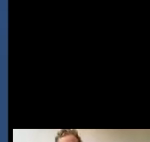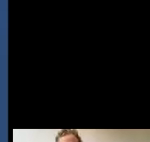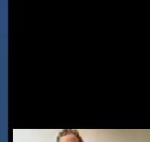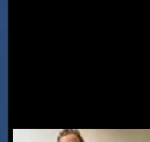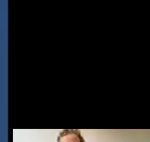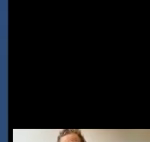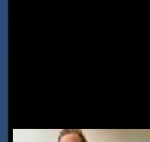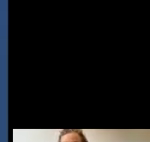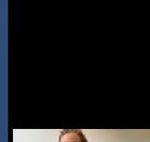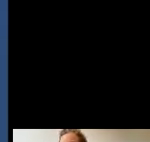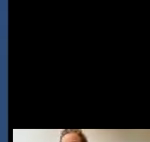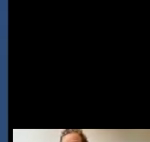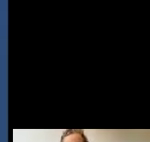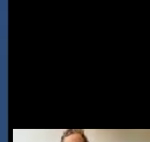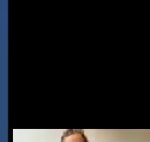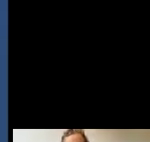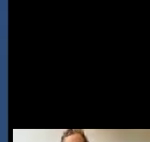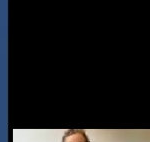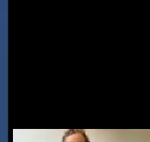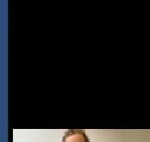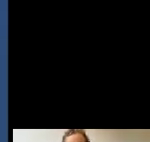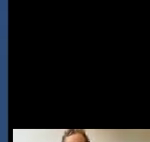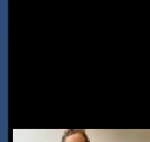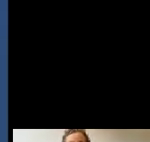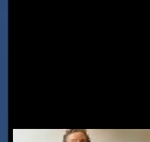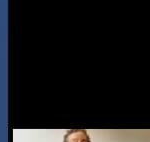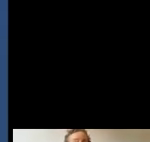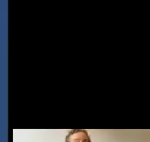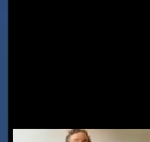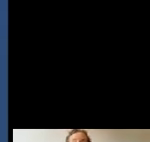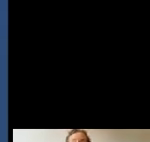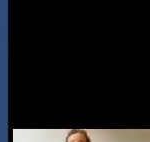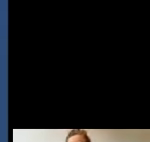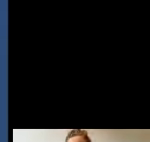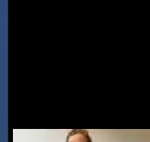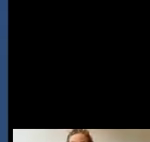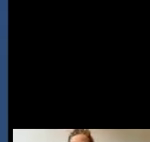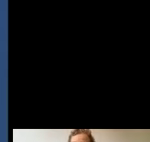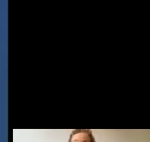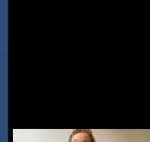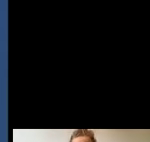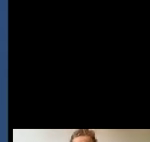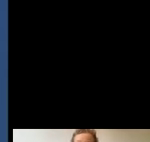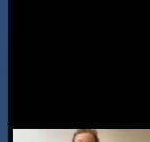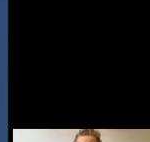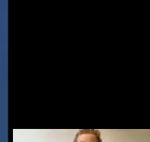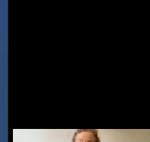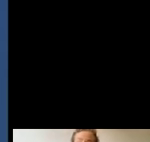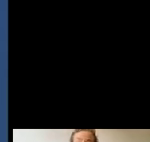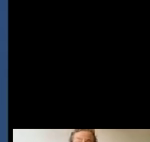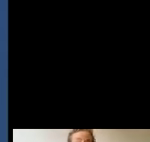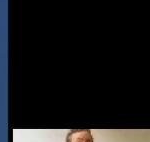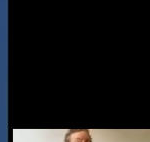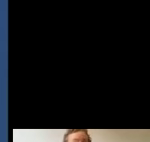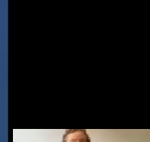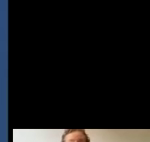test, many patients that are suffering profoundly disabling symptoms, the testing actually comes out normal.